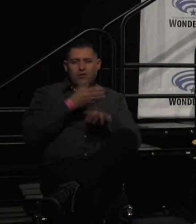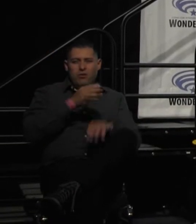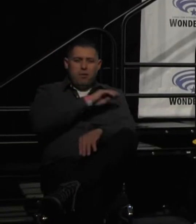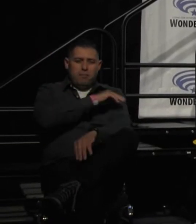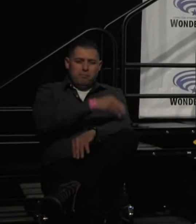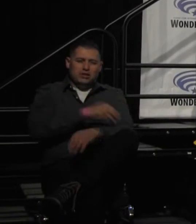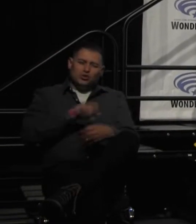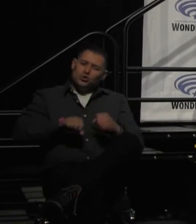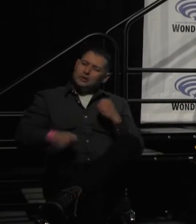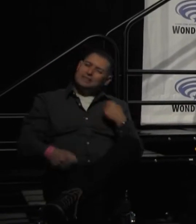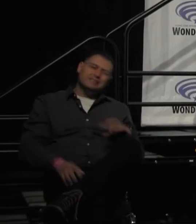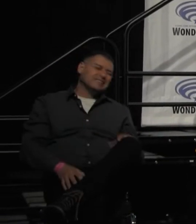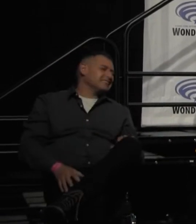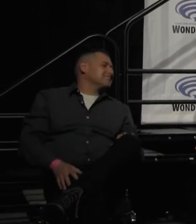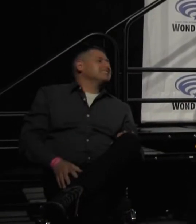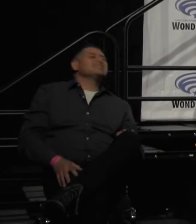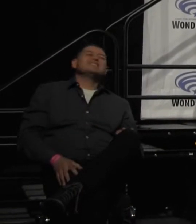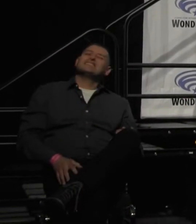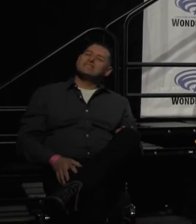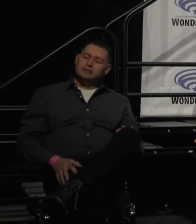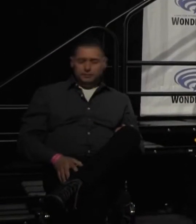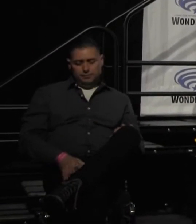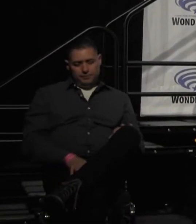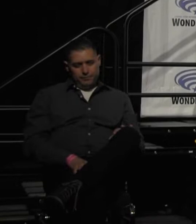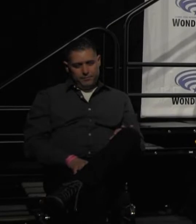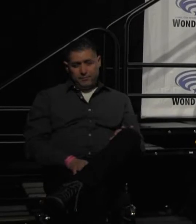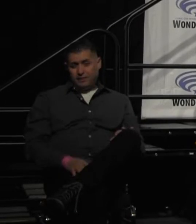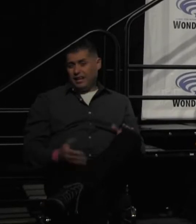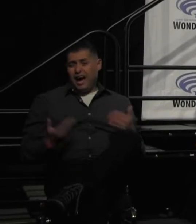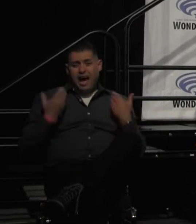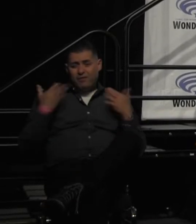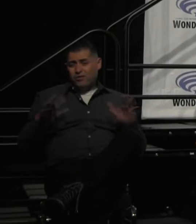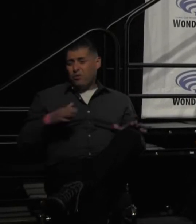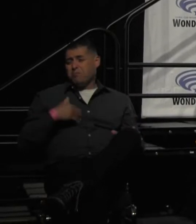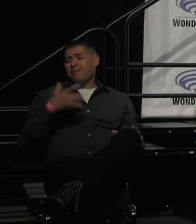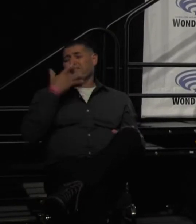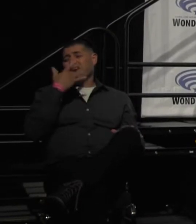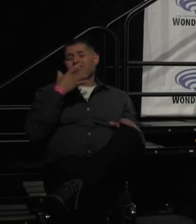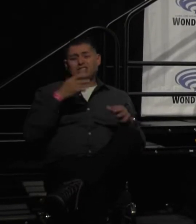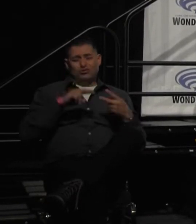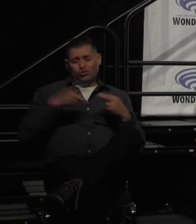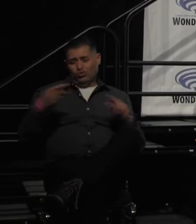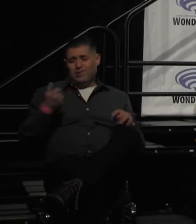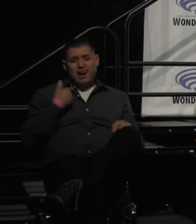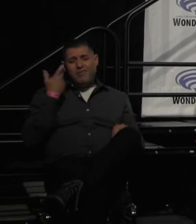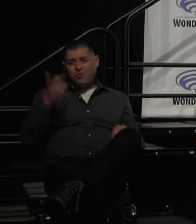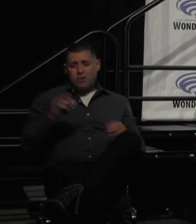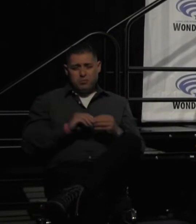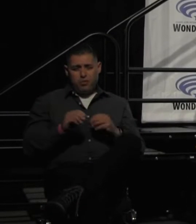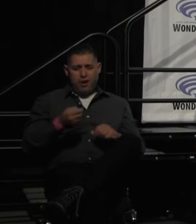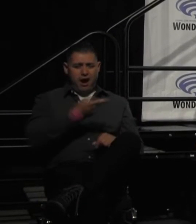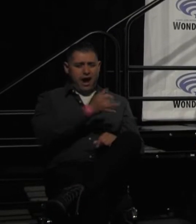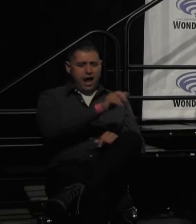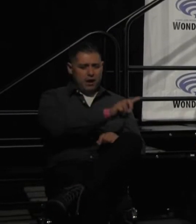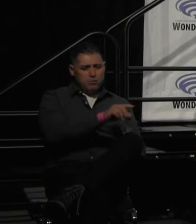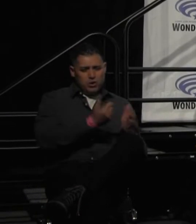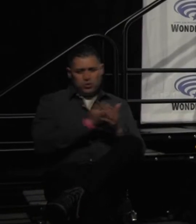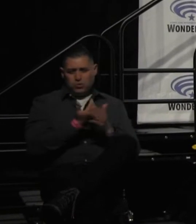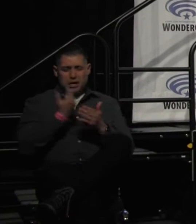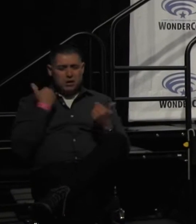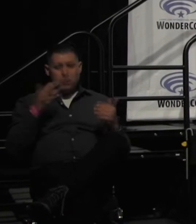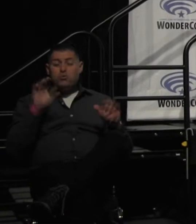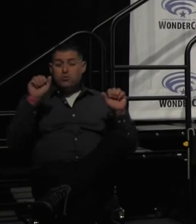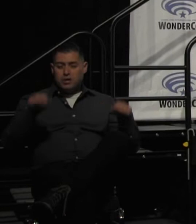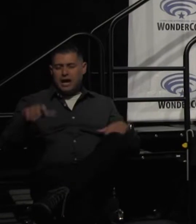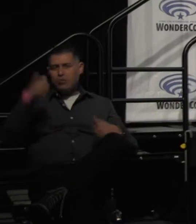find out. So, I don't even know my favorite strain either, man. I can't even tell sativa, hybrid, indica. I don't know, Hey, man. if you